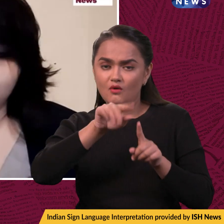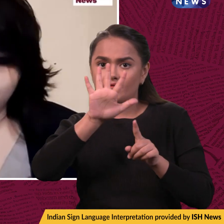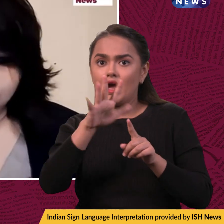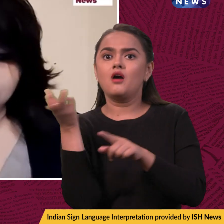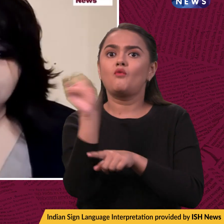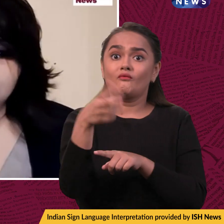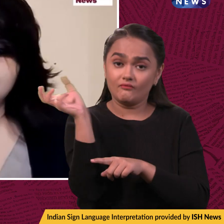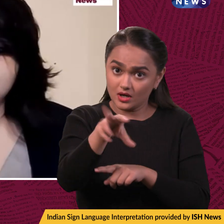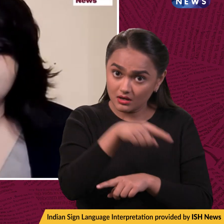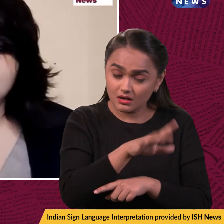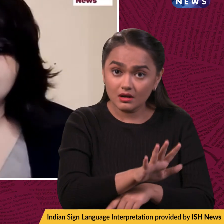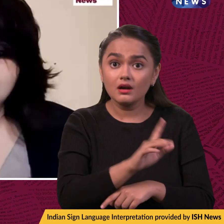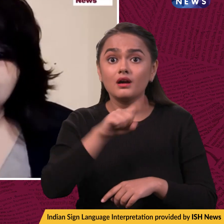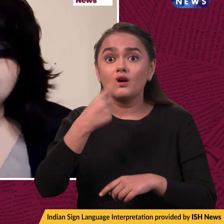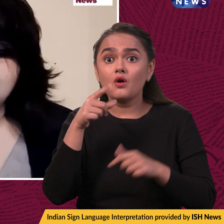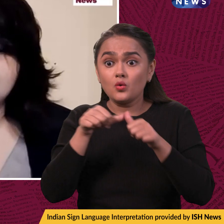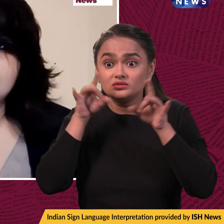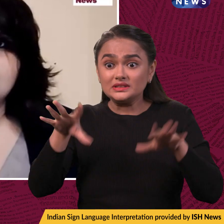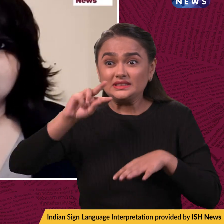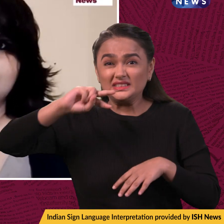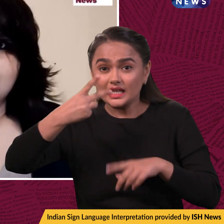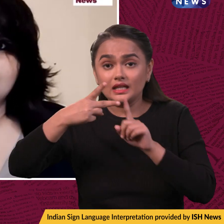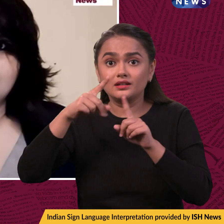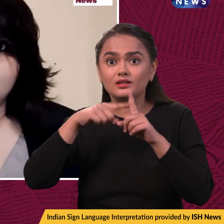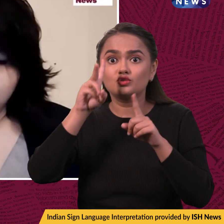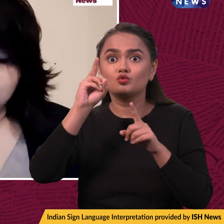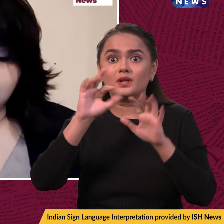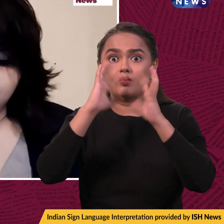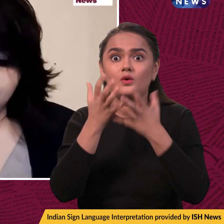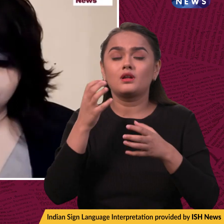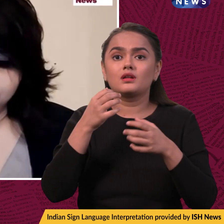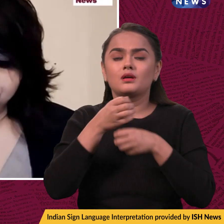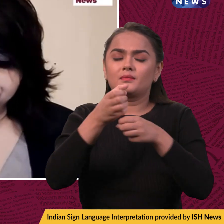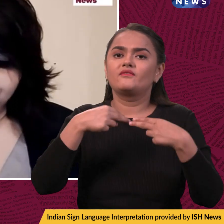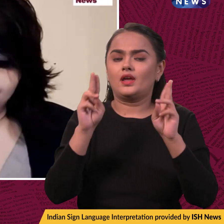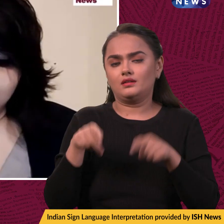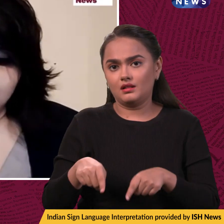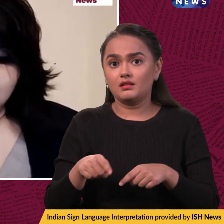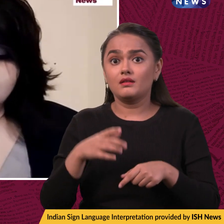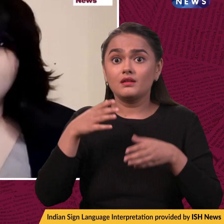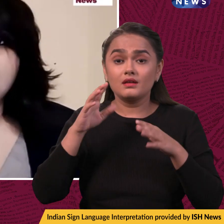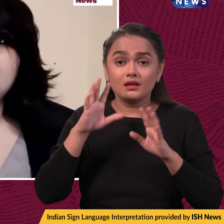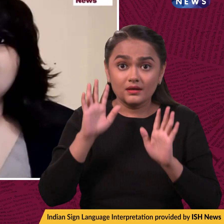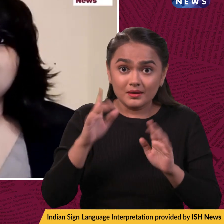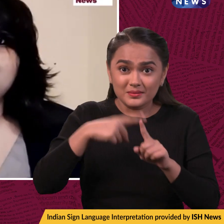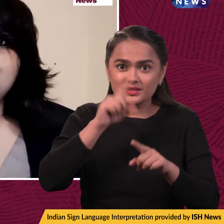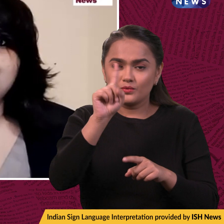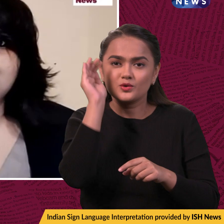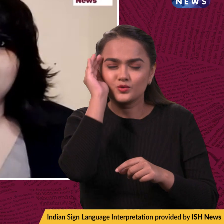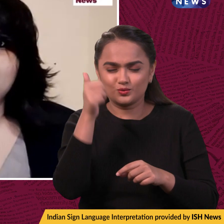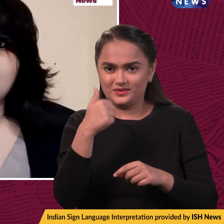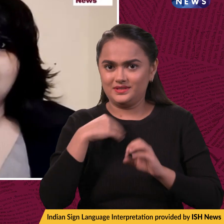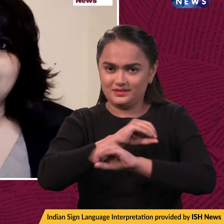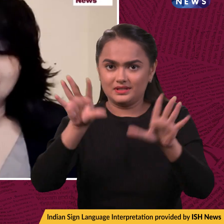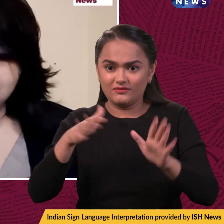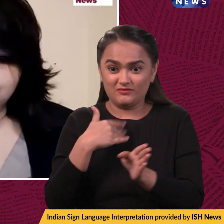18.5 overs. It was Australia's second men's T20 World Cup final. And one piece of good news